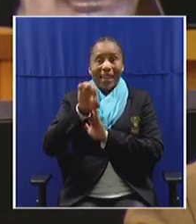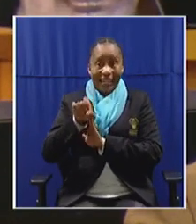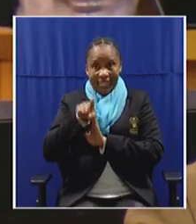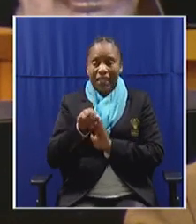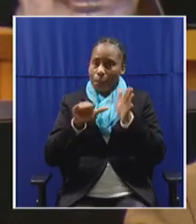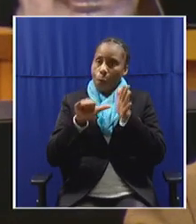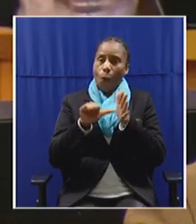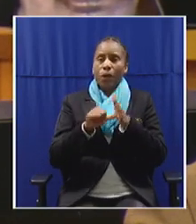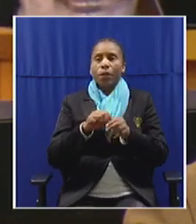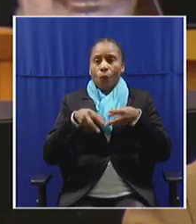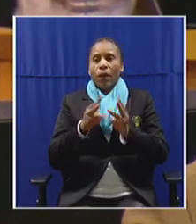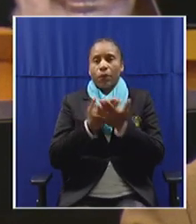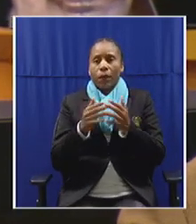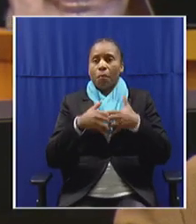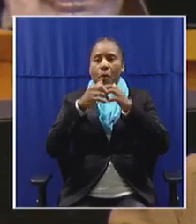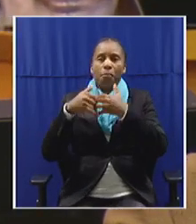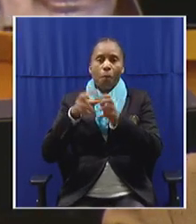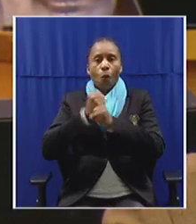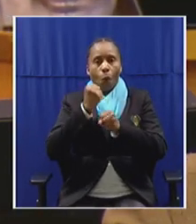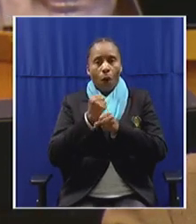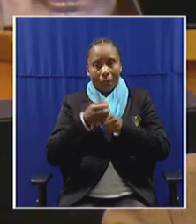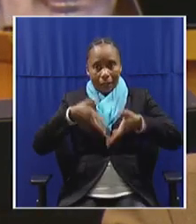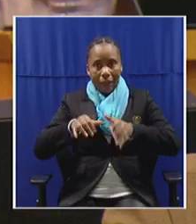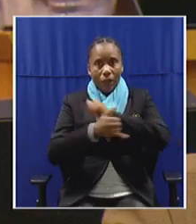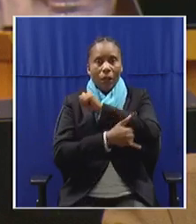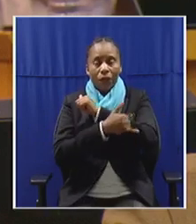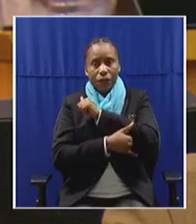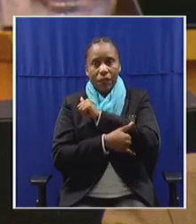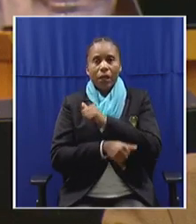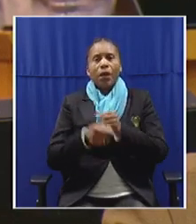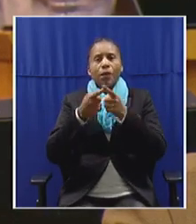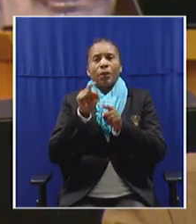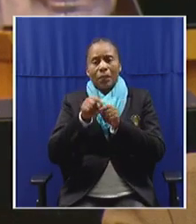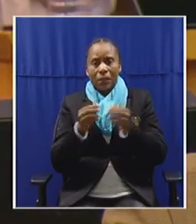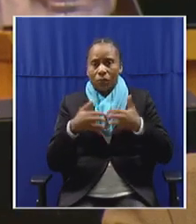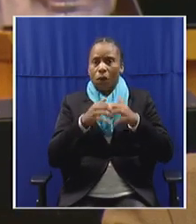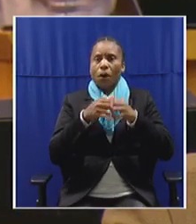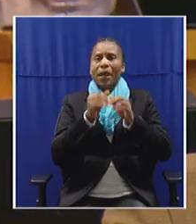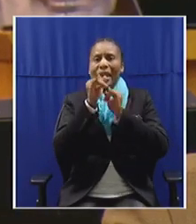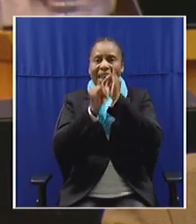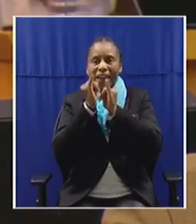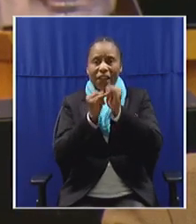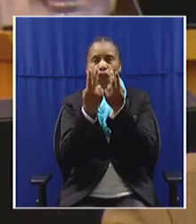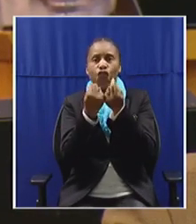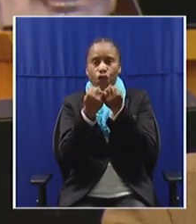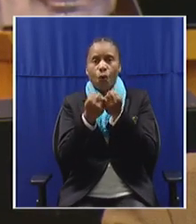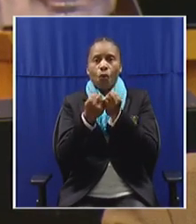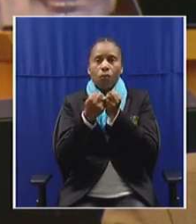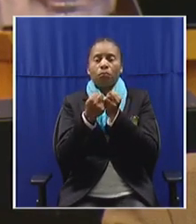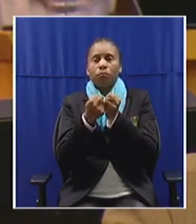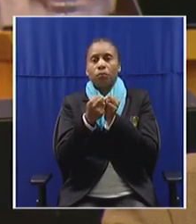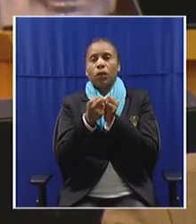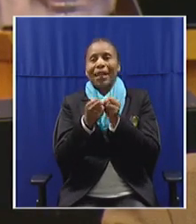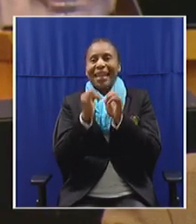country. And the NDP, as indicated earlier, predicts 11 million new jobs are needed by